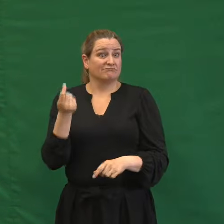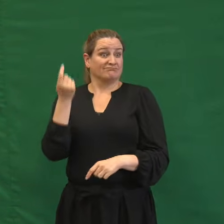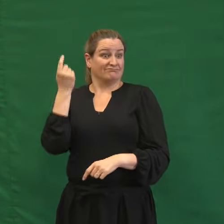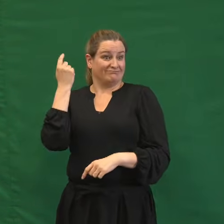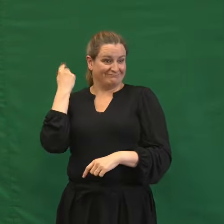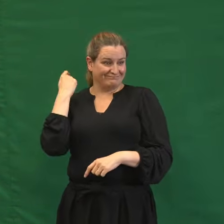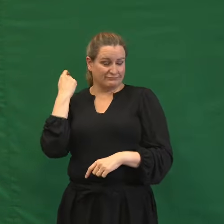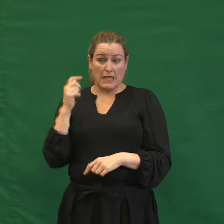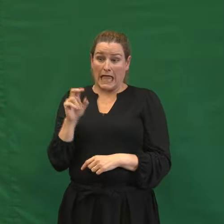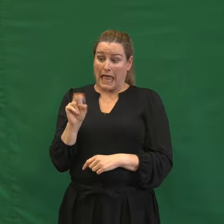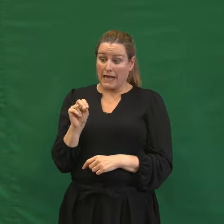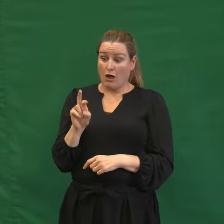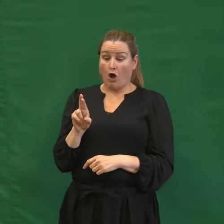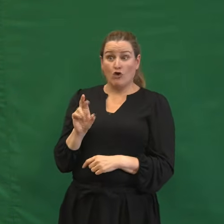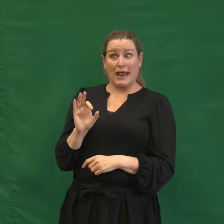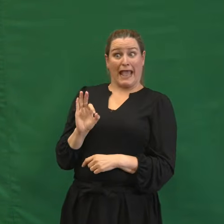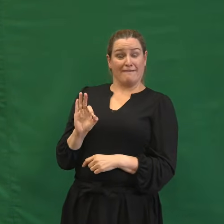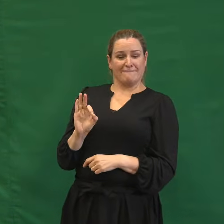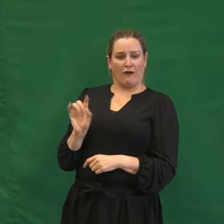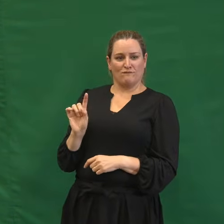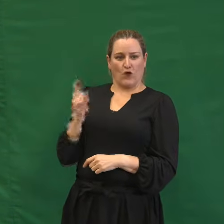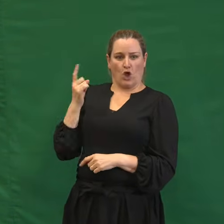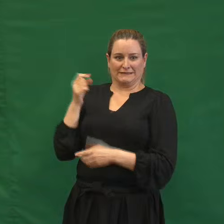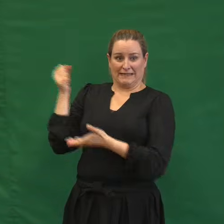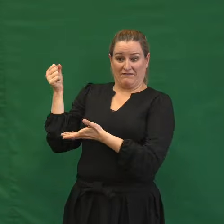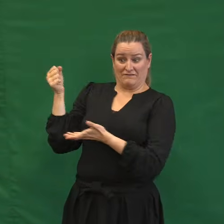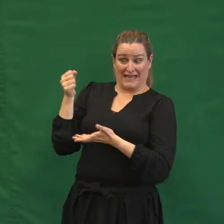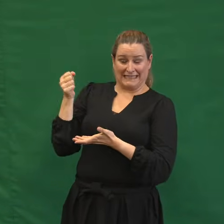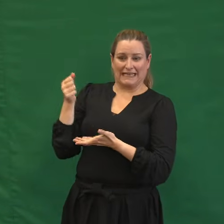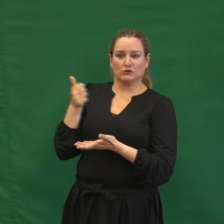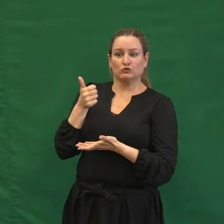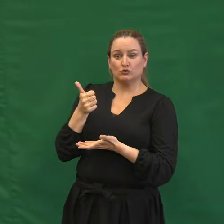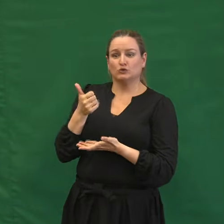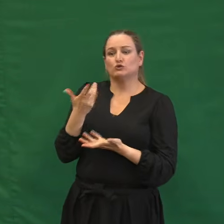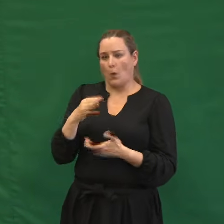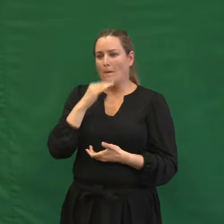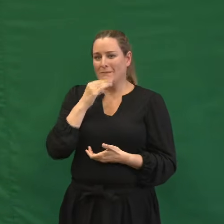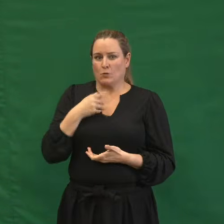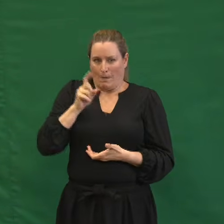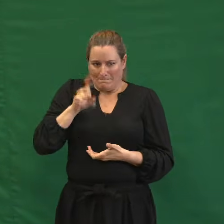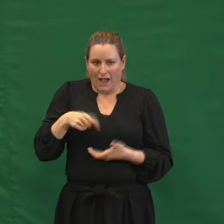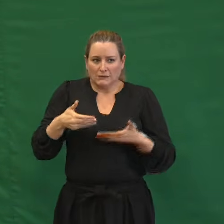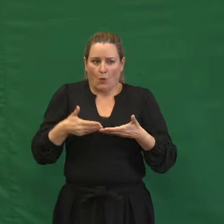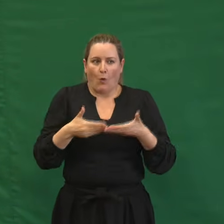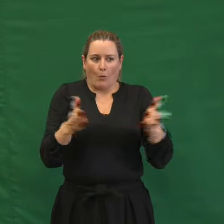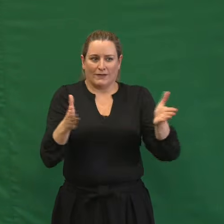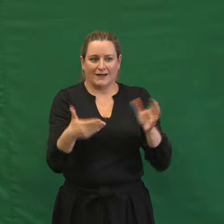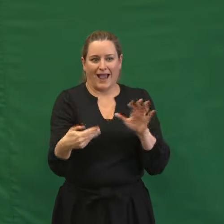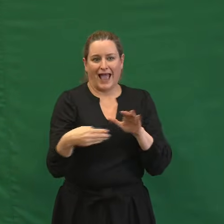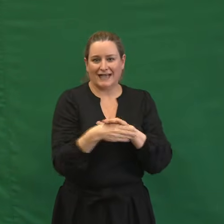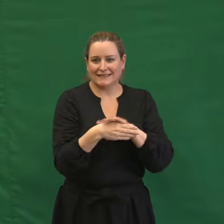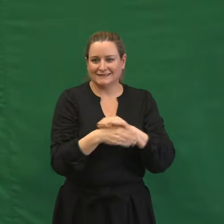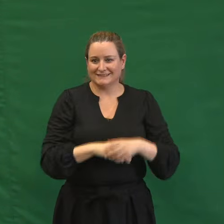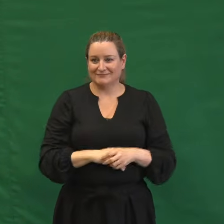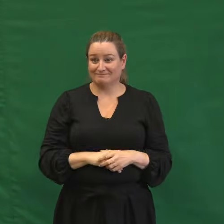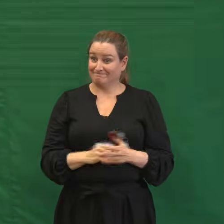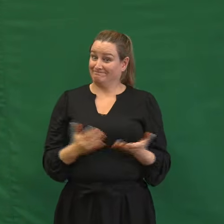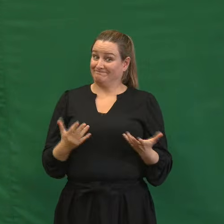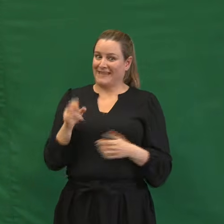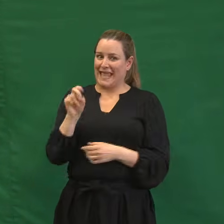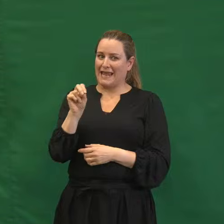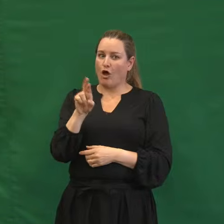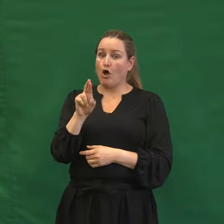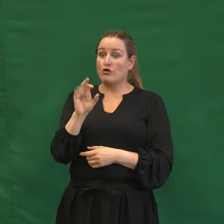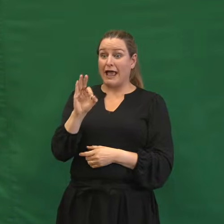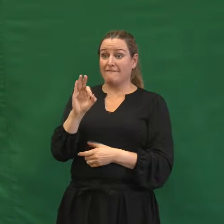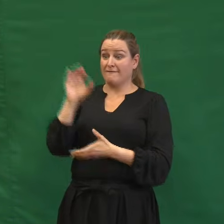came from the NRF, so it will have to be, or it will be open accessly available, because that is one of the prerequisites of NRF